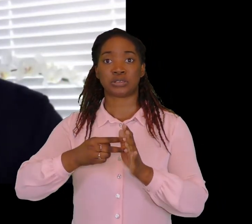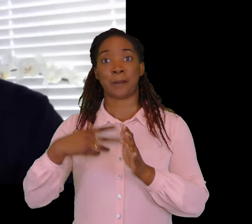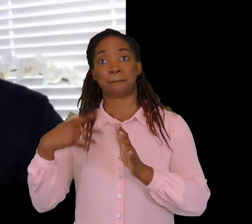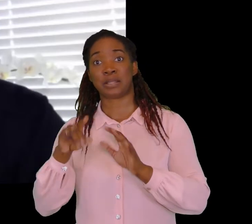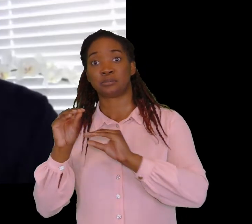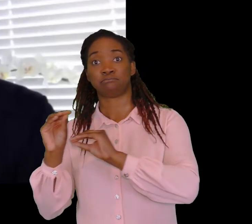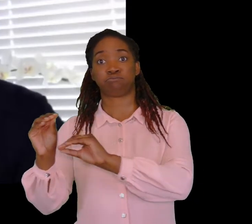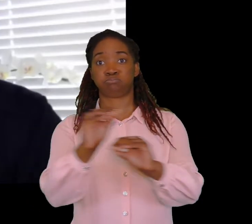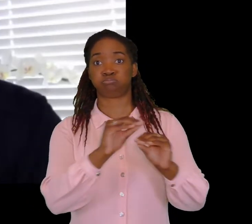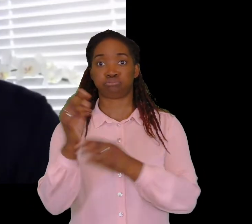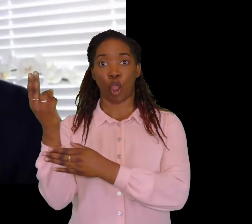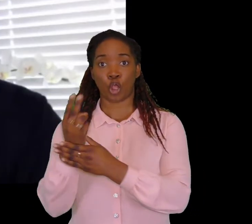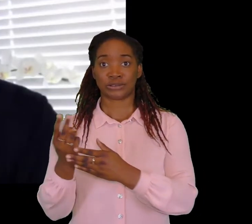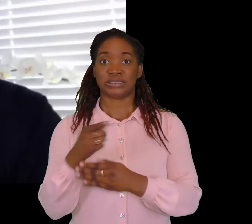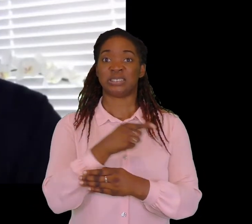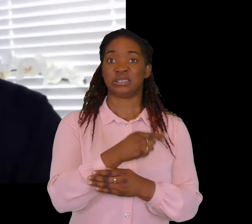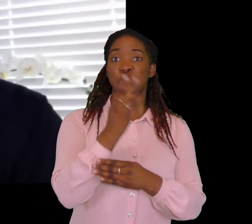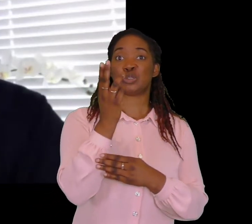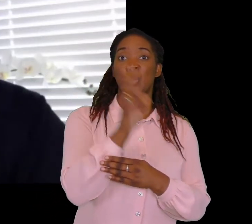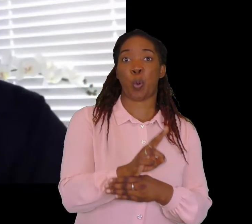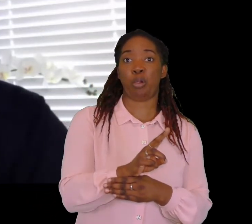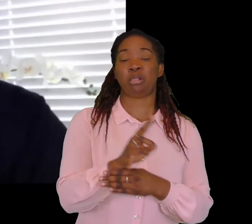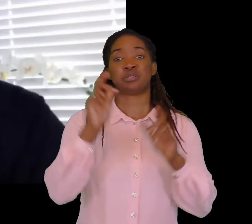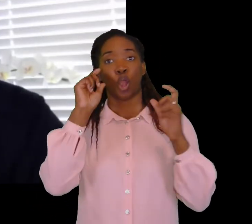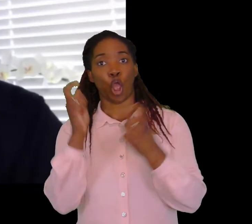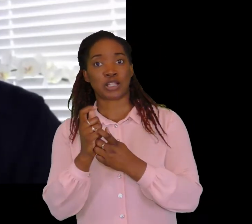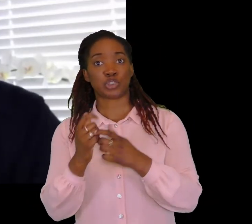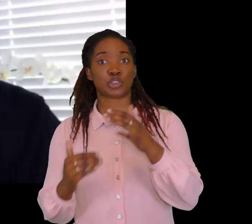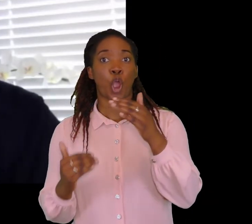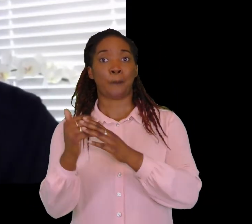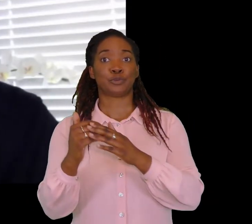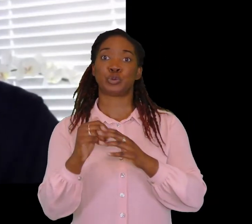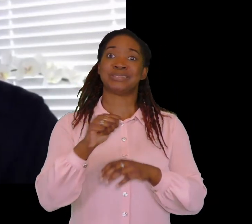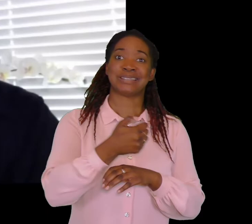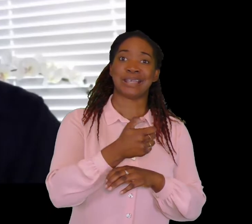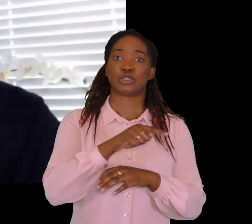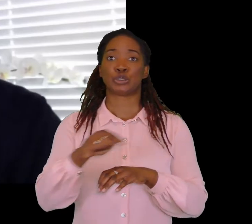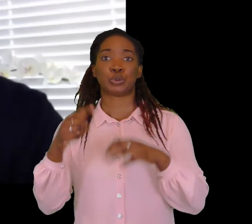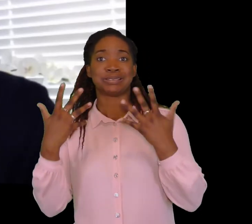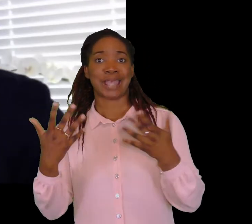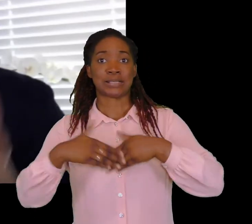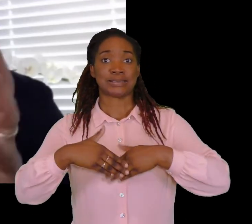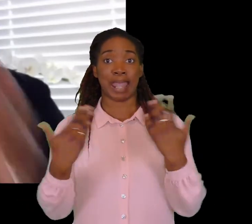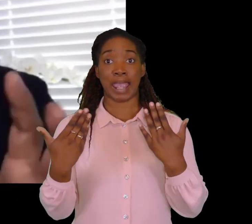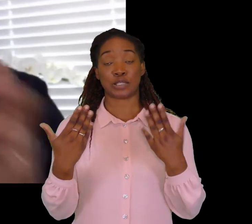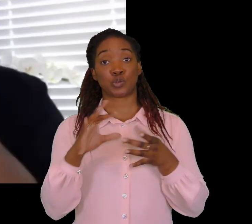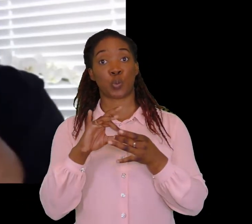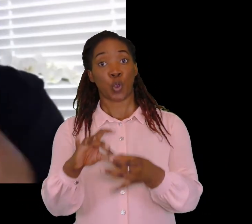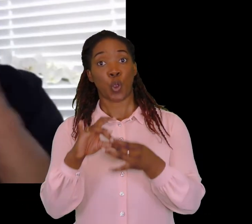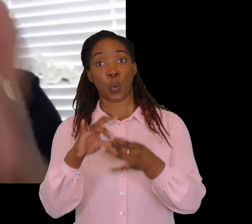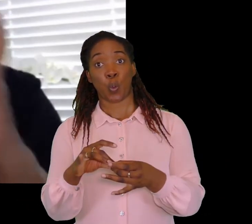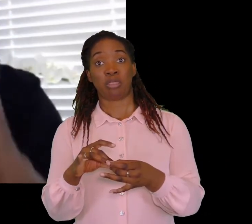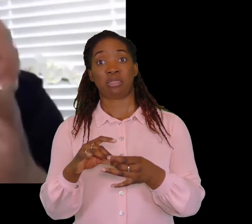artists to schools, colleges for up to sometimes 6 to 10 days at a spell to work with